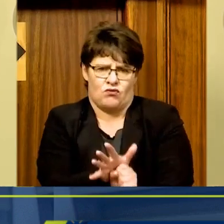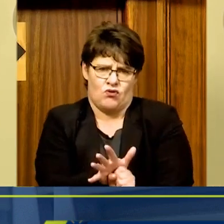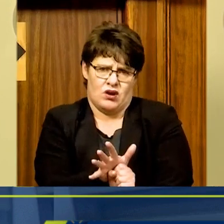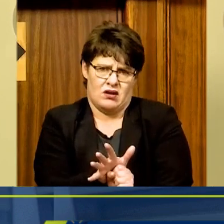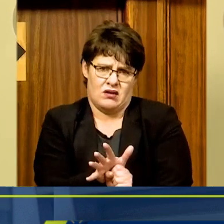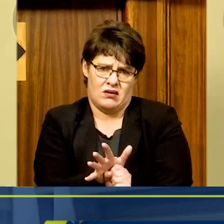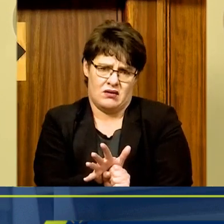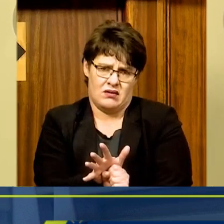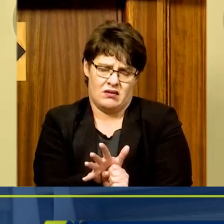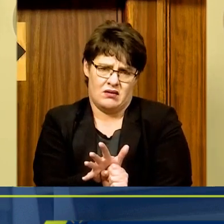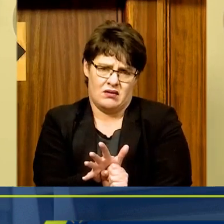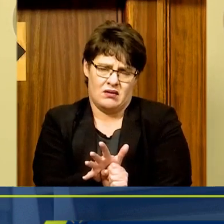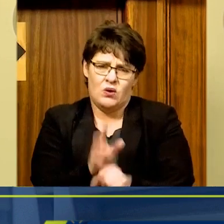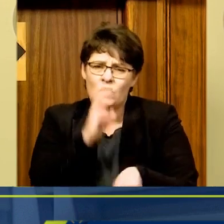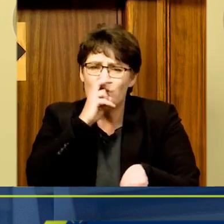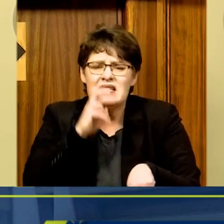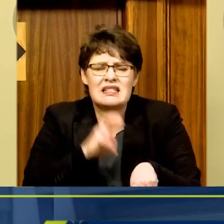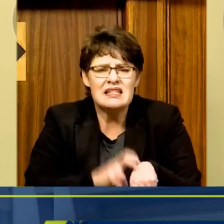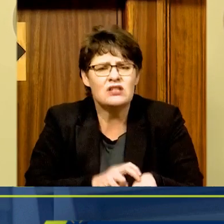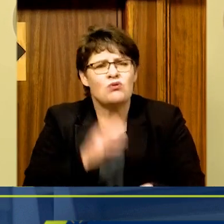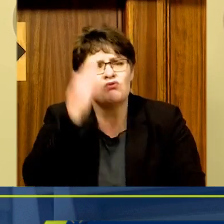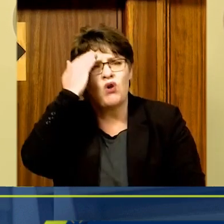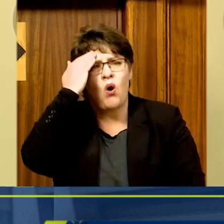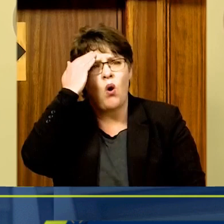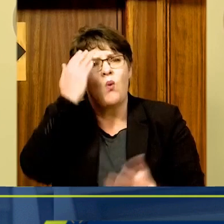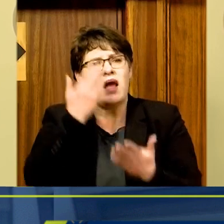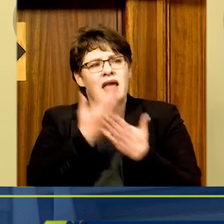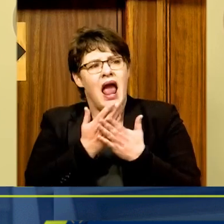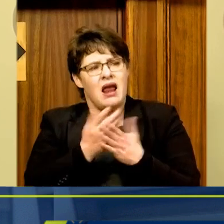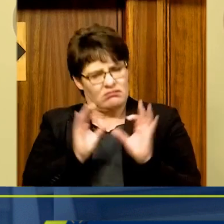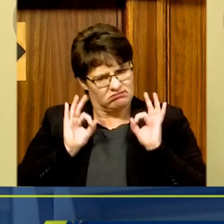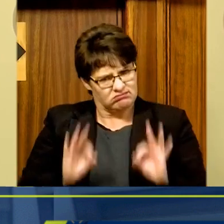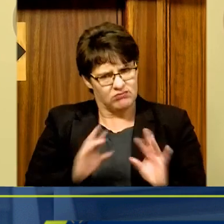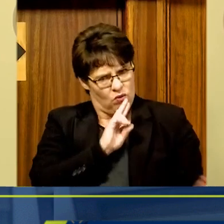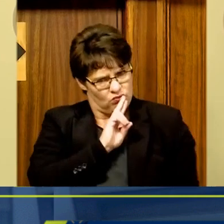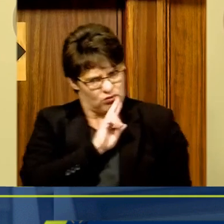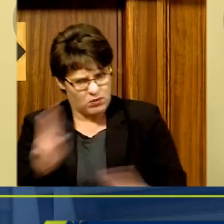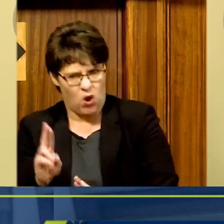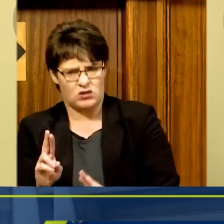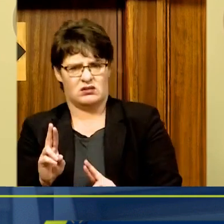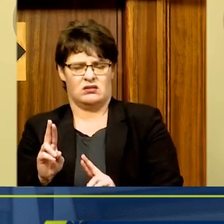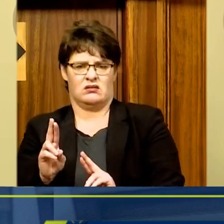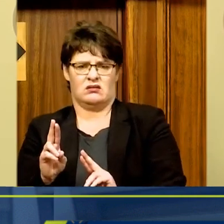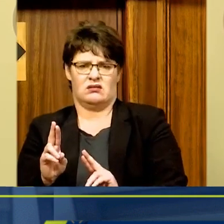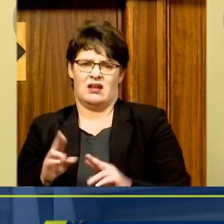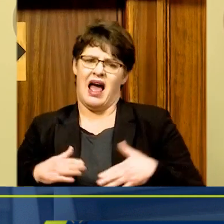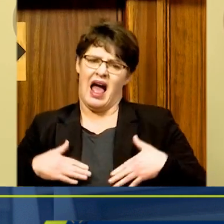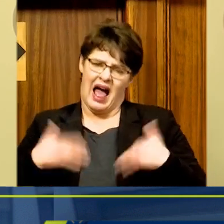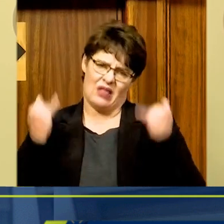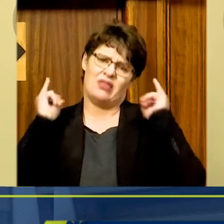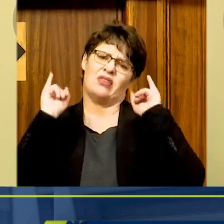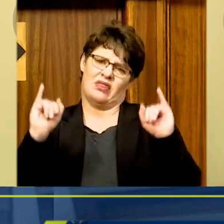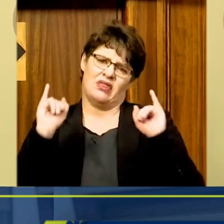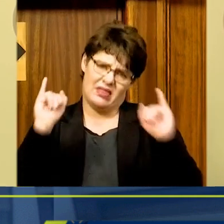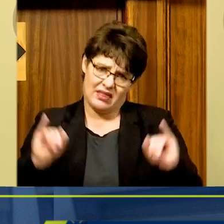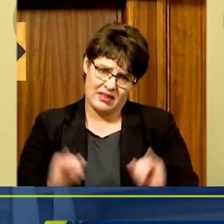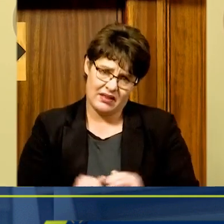that we have the means to continue to respond effectively to this severe health